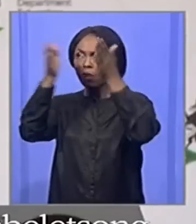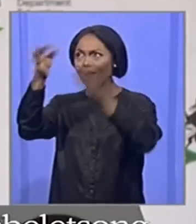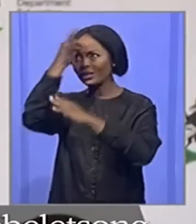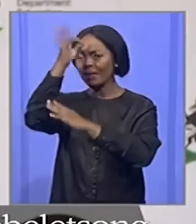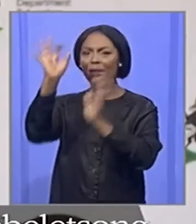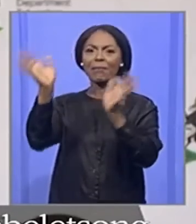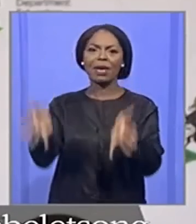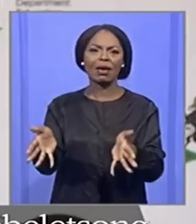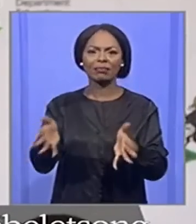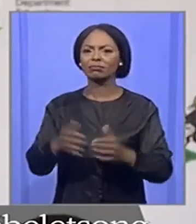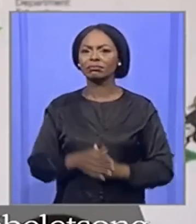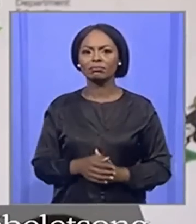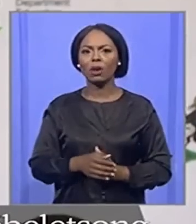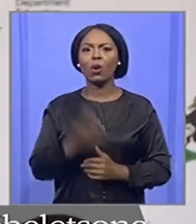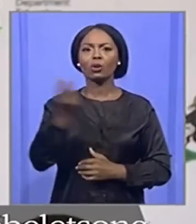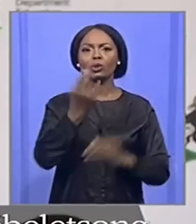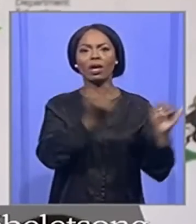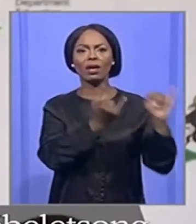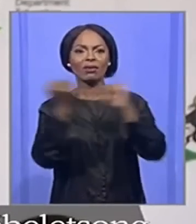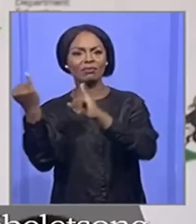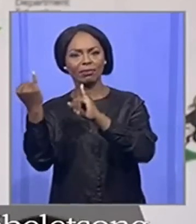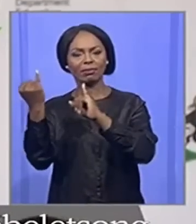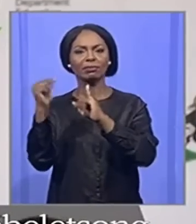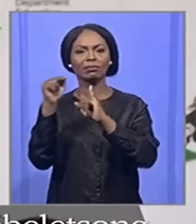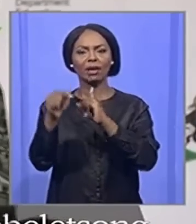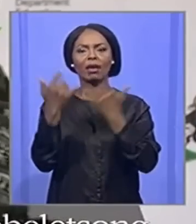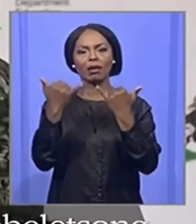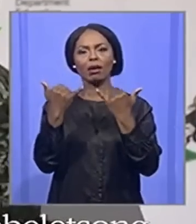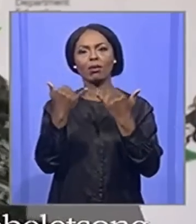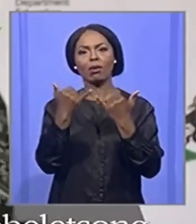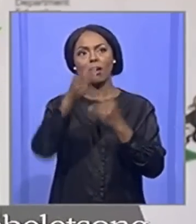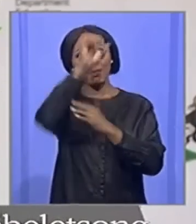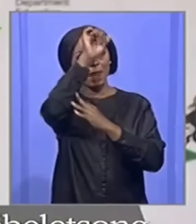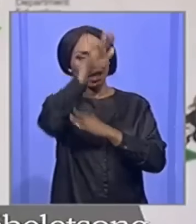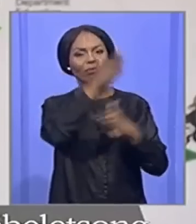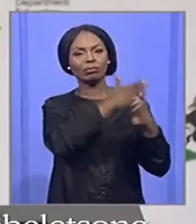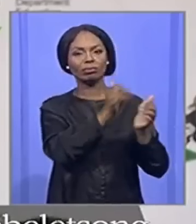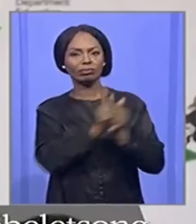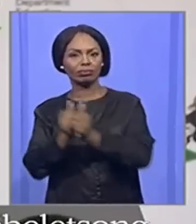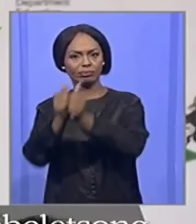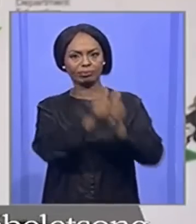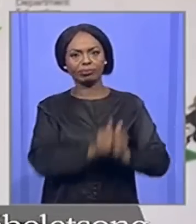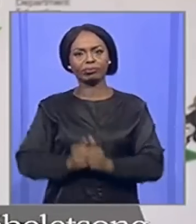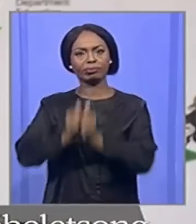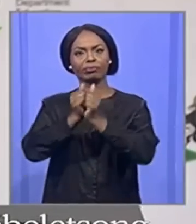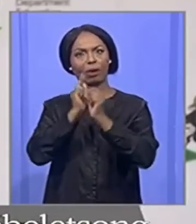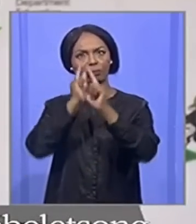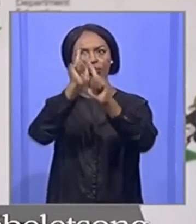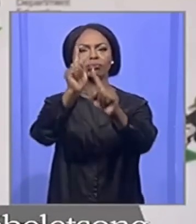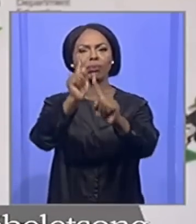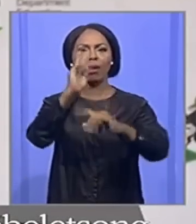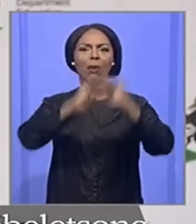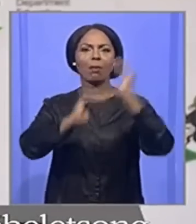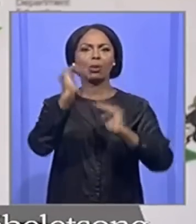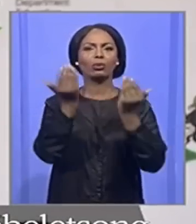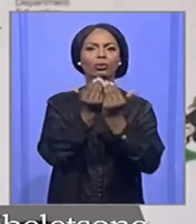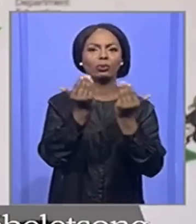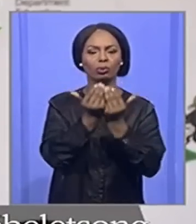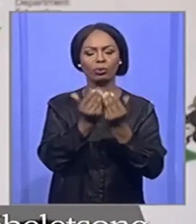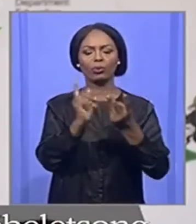We must also invite the private sector to work with us, to build schools, to deal with